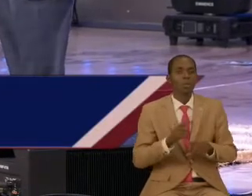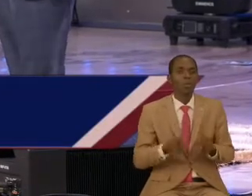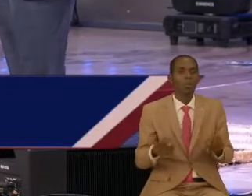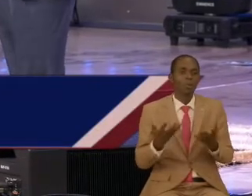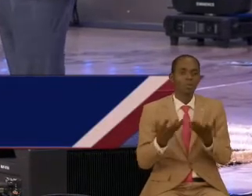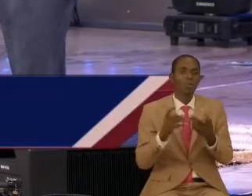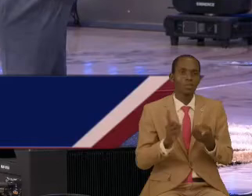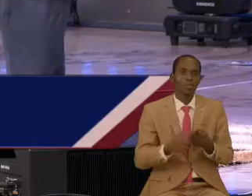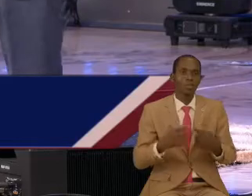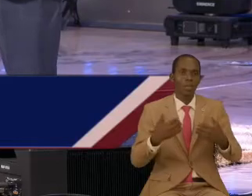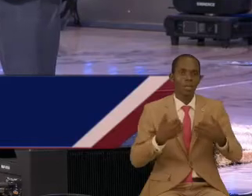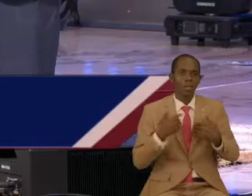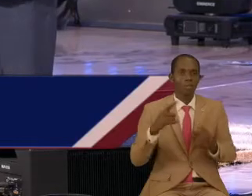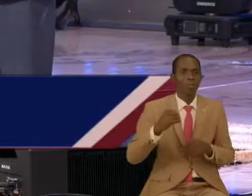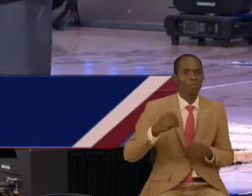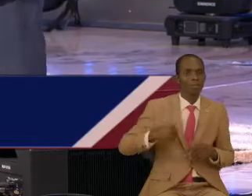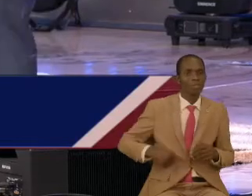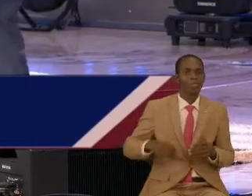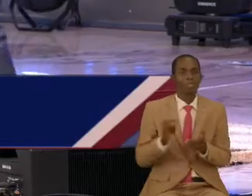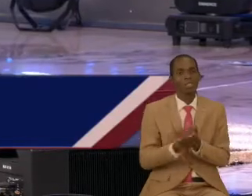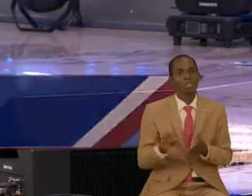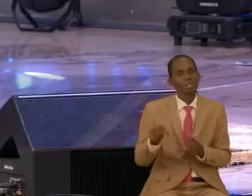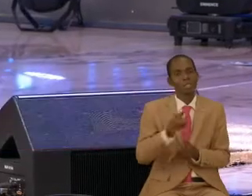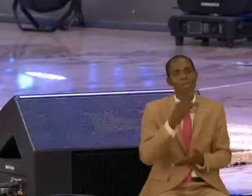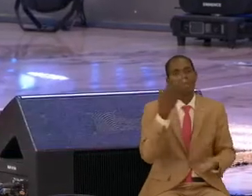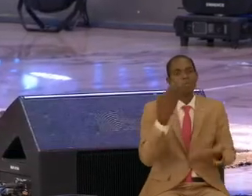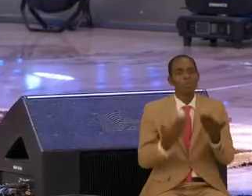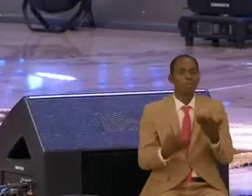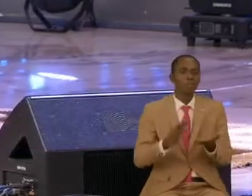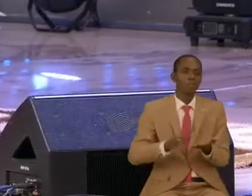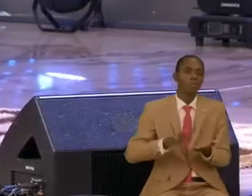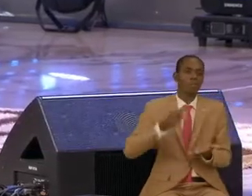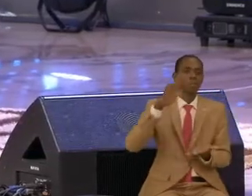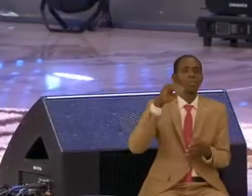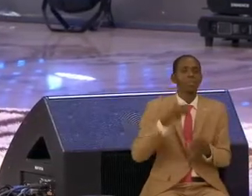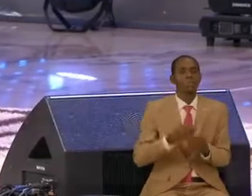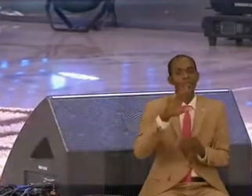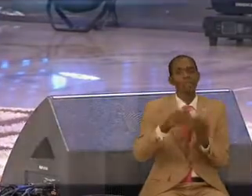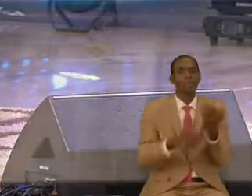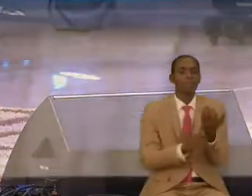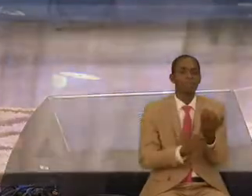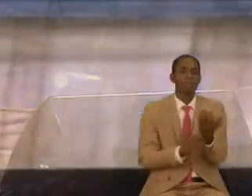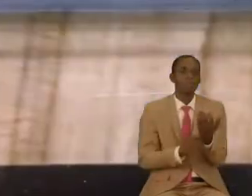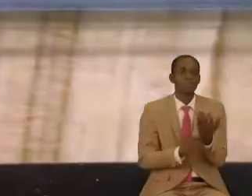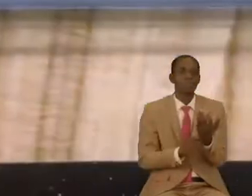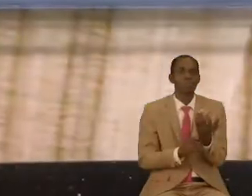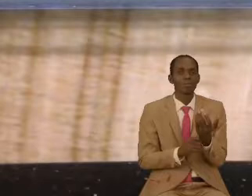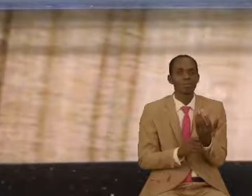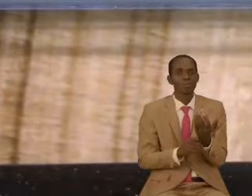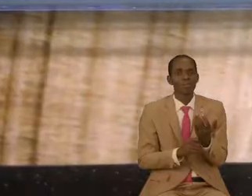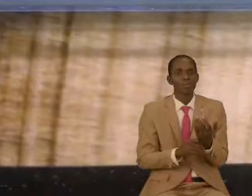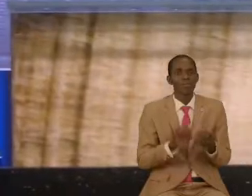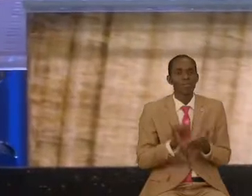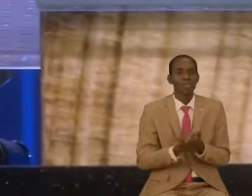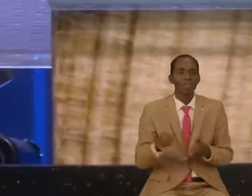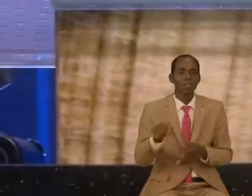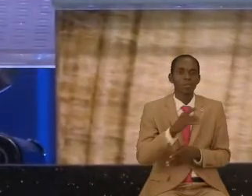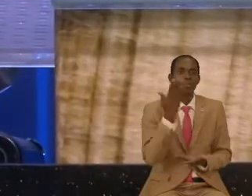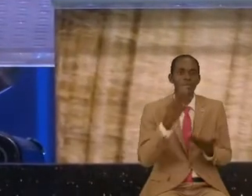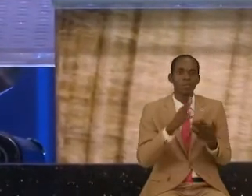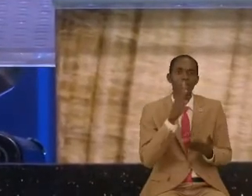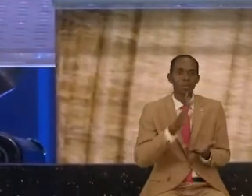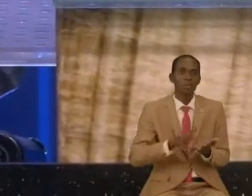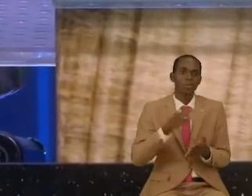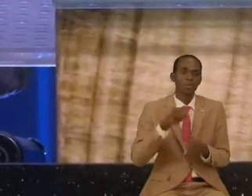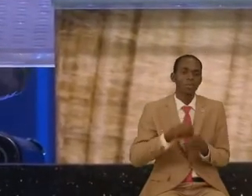you circumcised, that they may glory in your flesh. That they may glory in